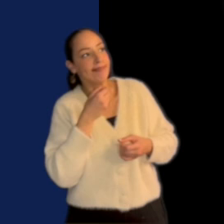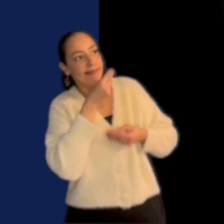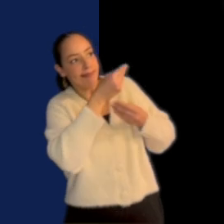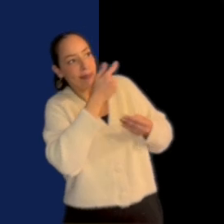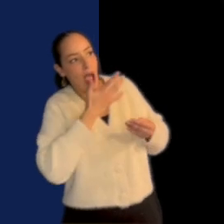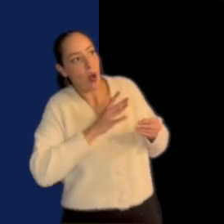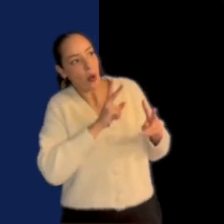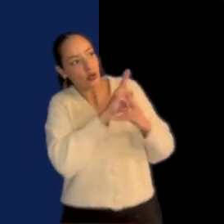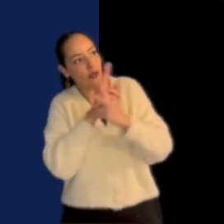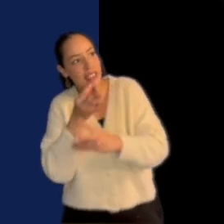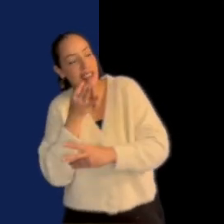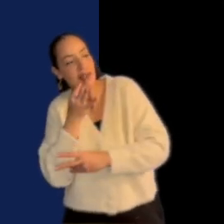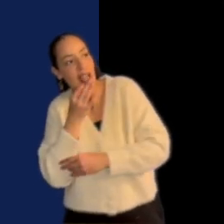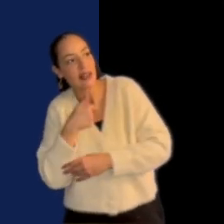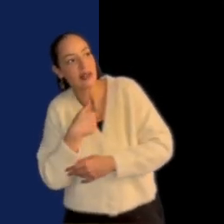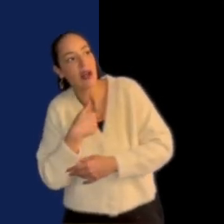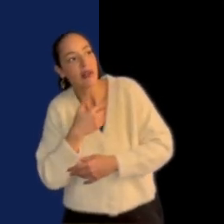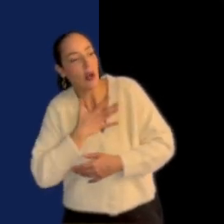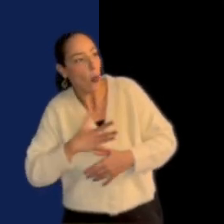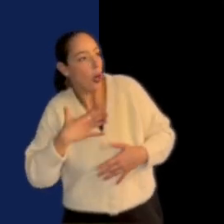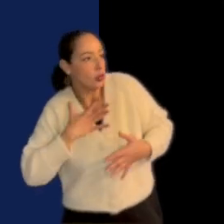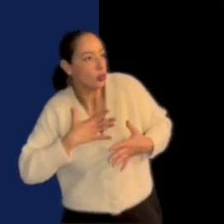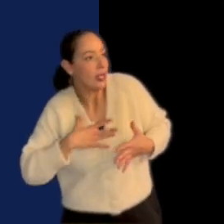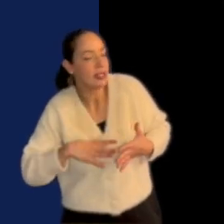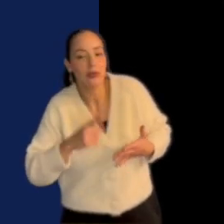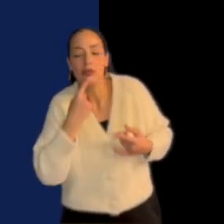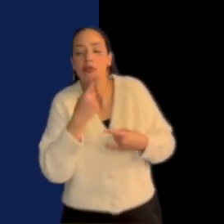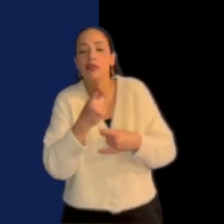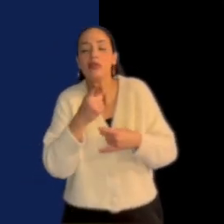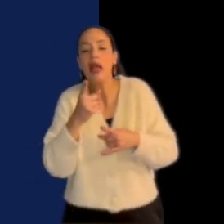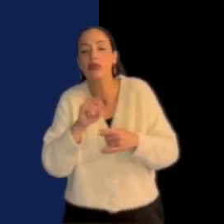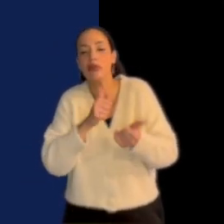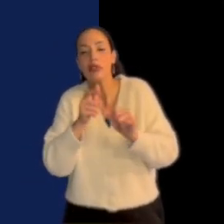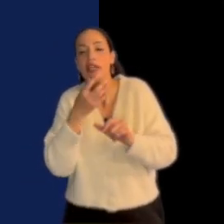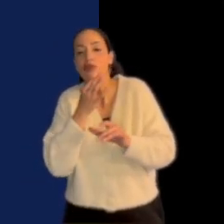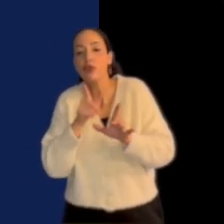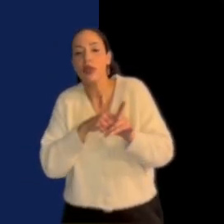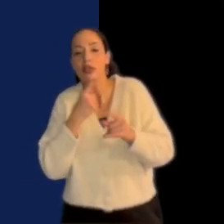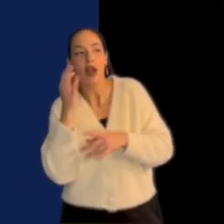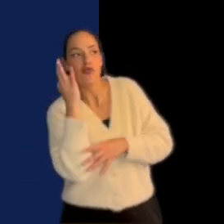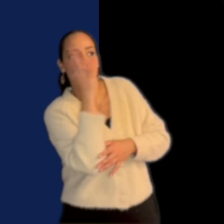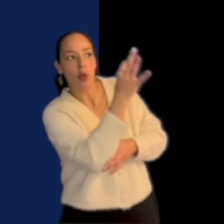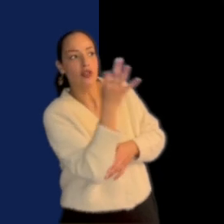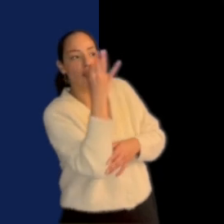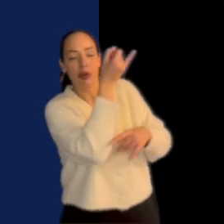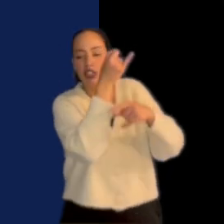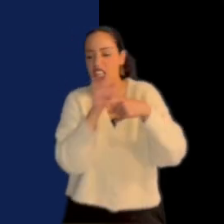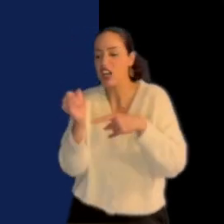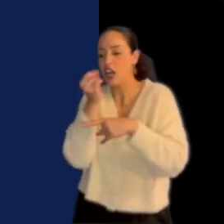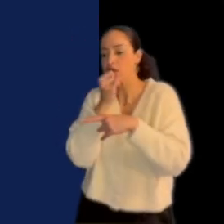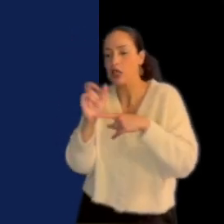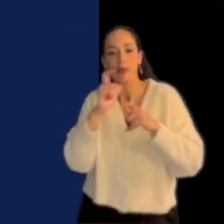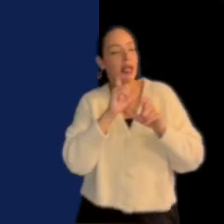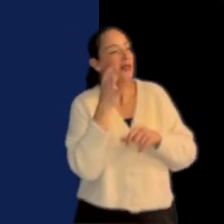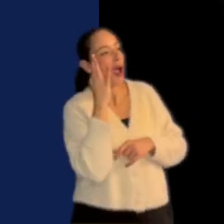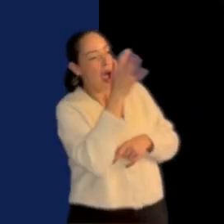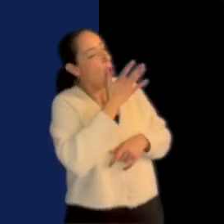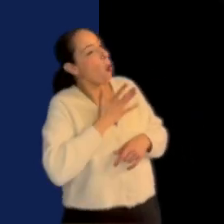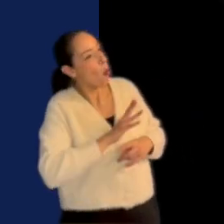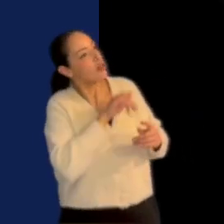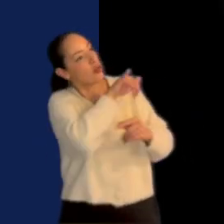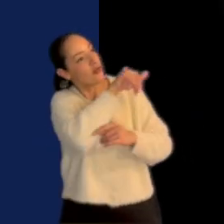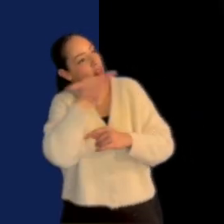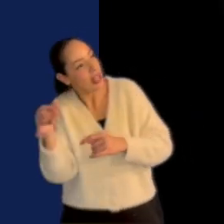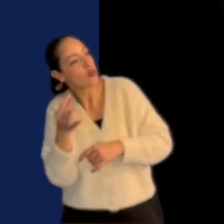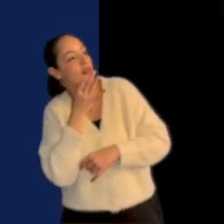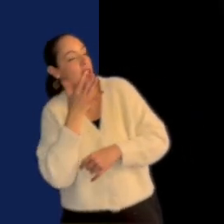how in the years that followed, her requests to do this were denied, yet she continued to ask. In the aftermath of James's death, Sarah had